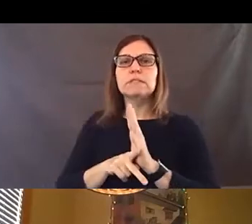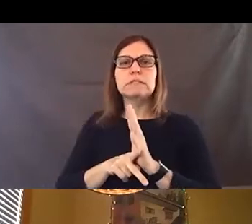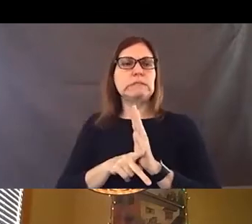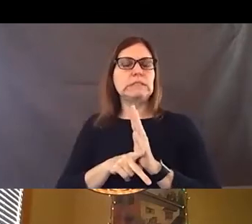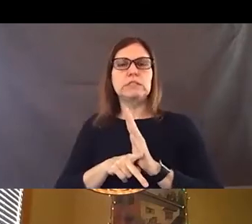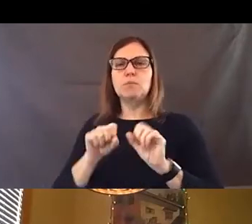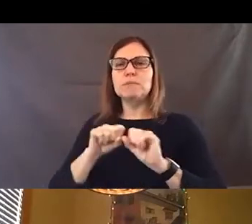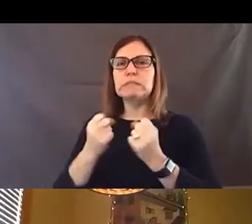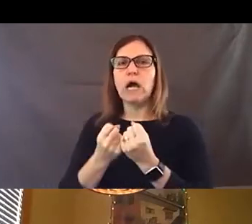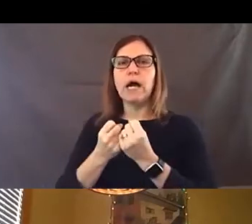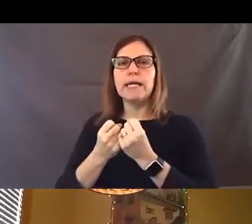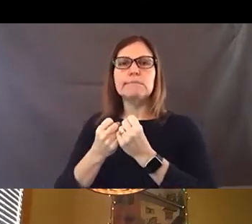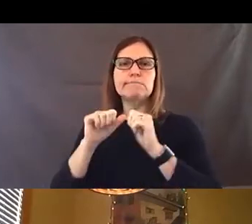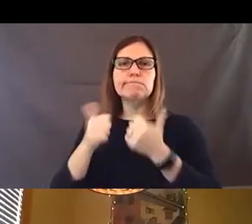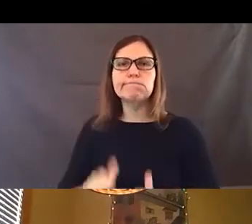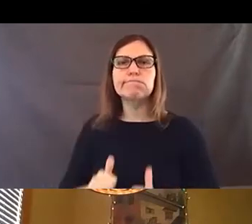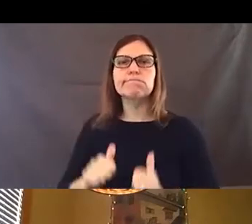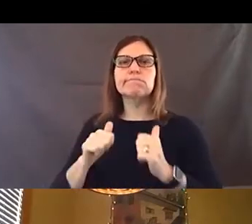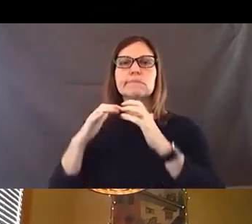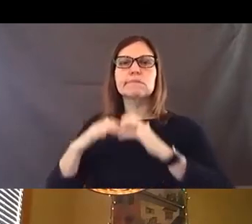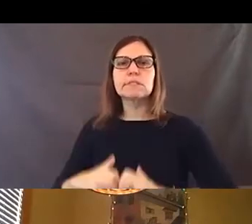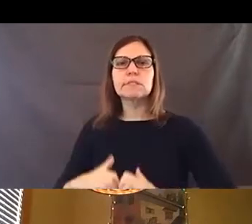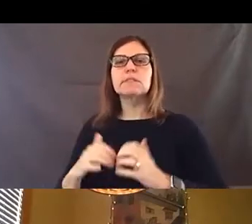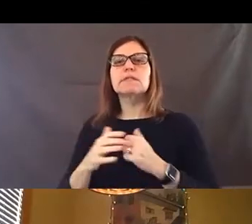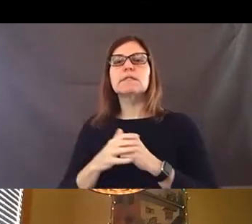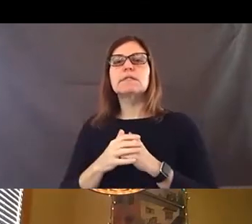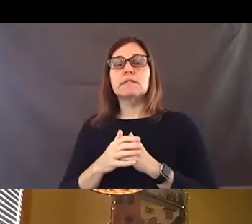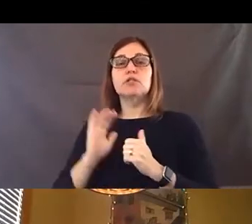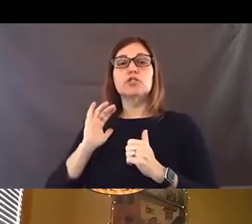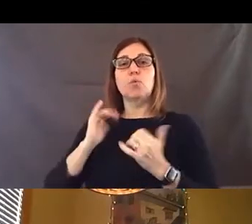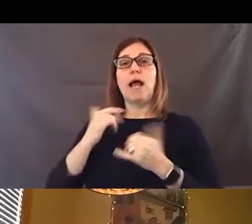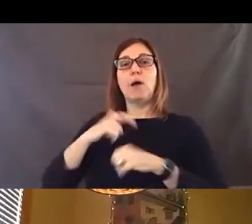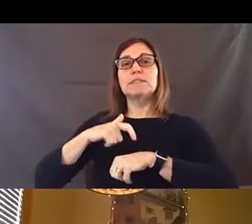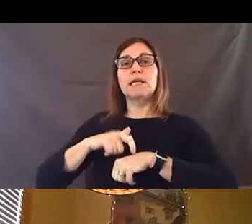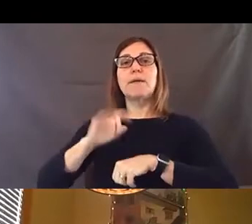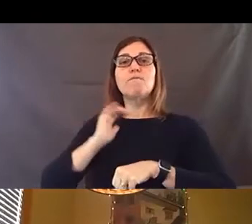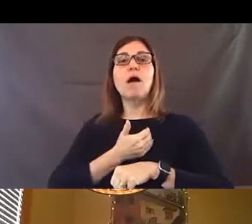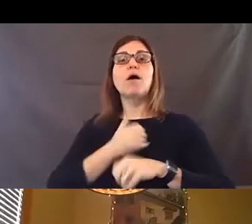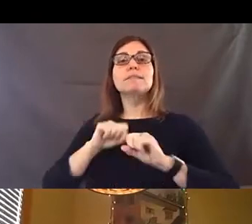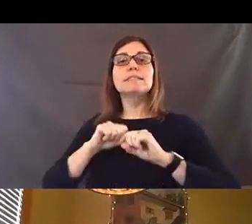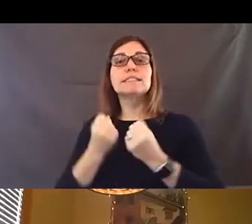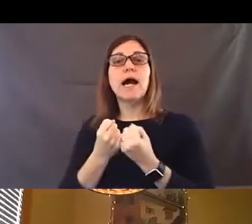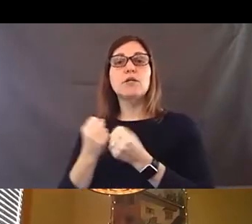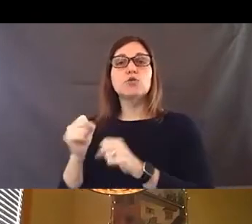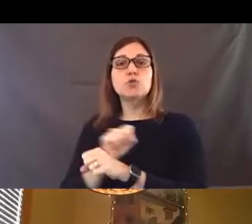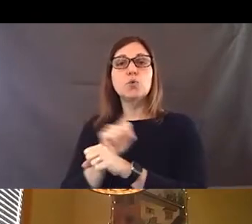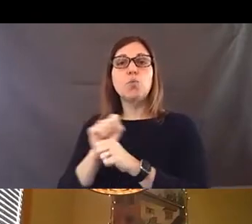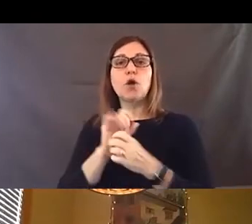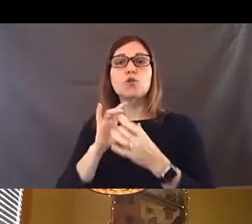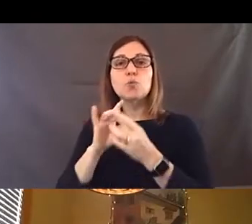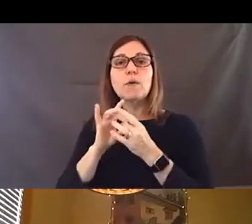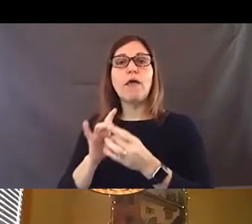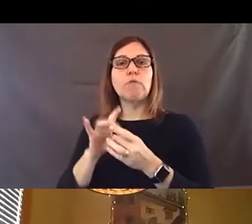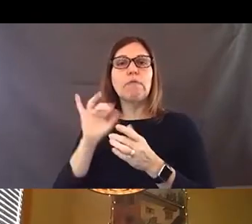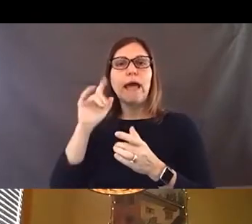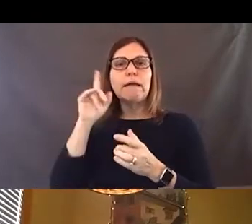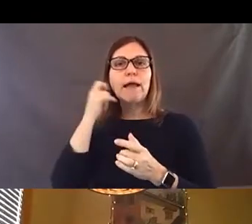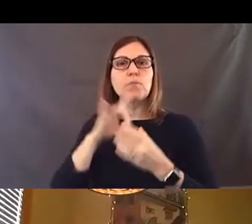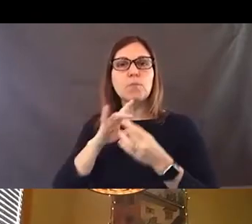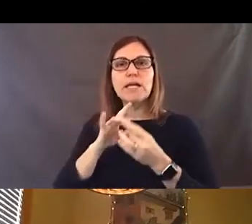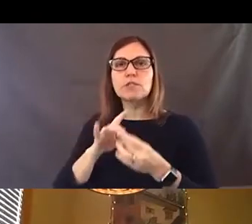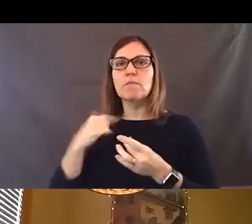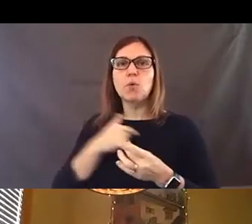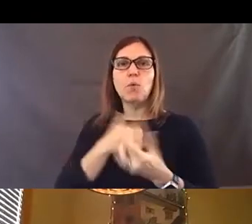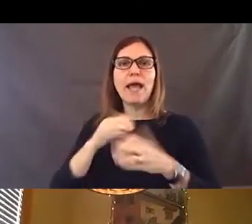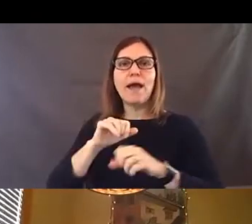great time for City Council to work along with our nation and our government-to-government relationship that we have established, clearly outlined